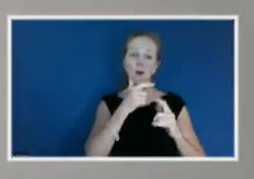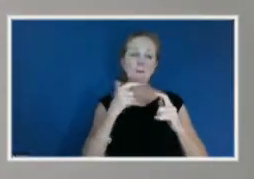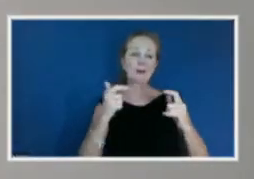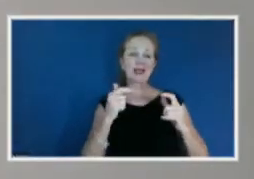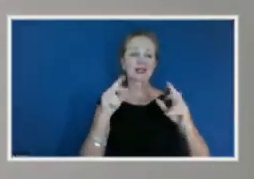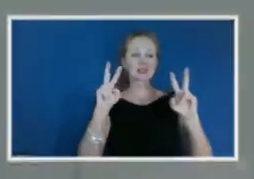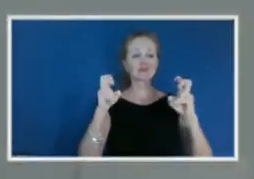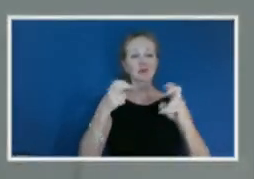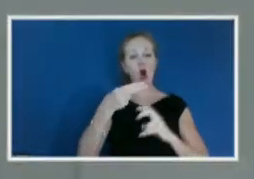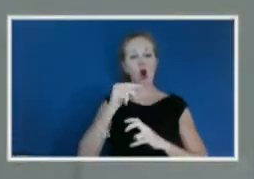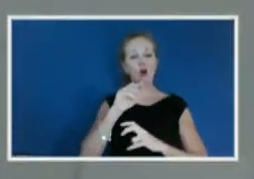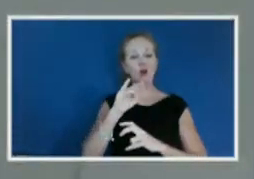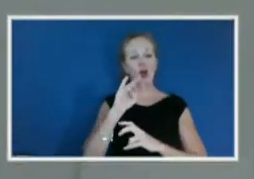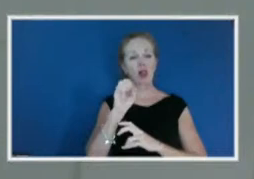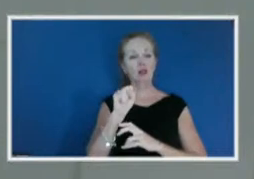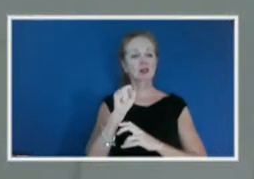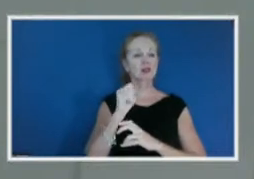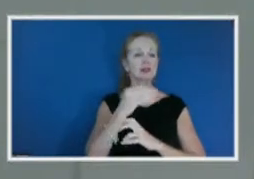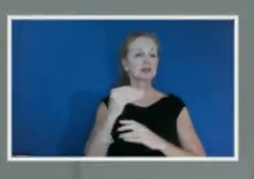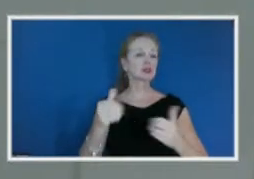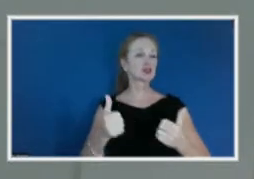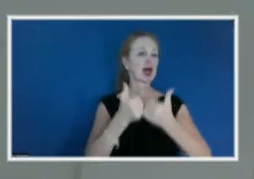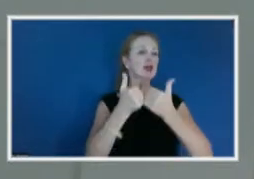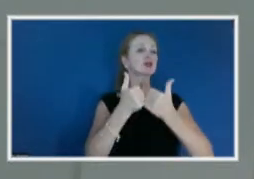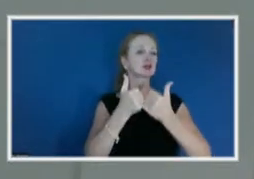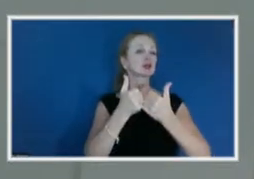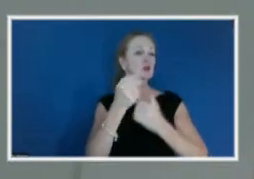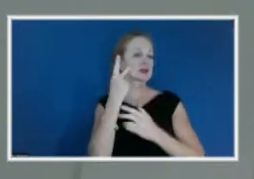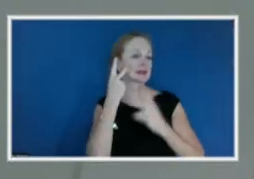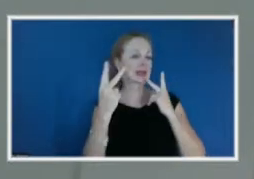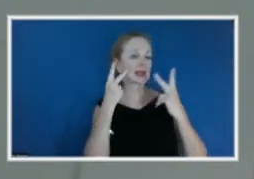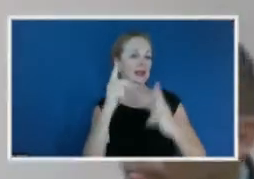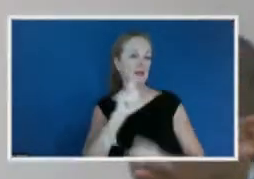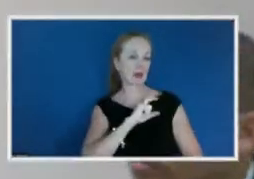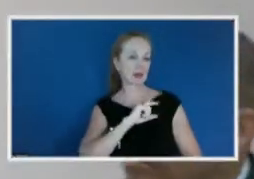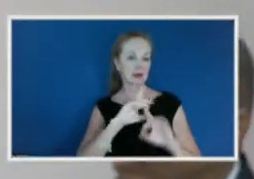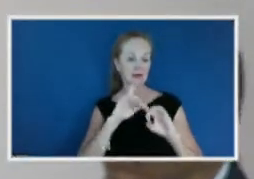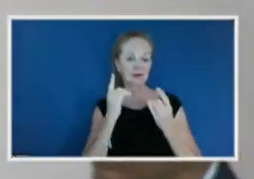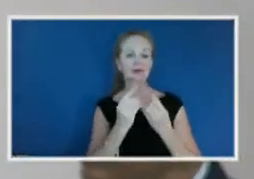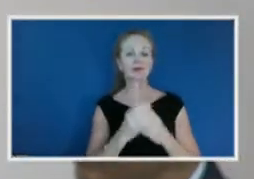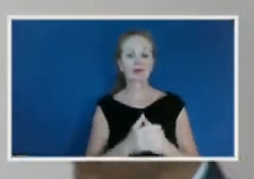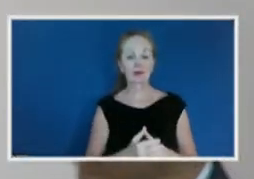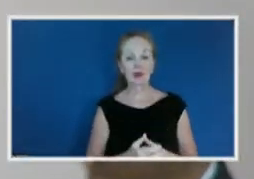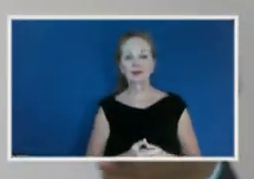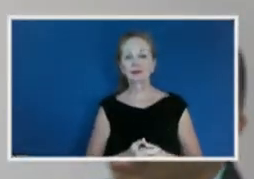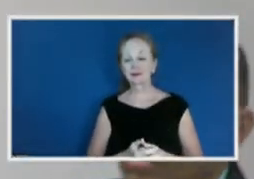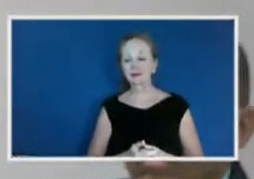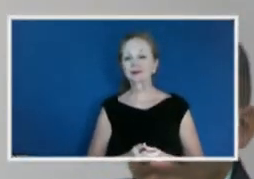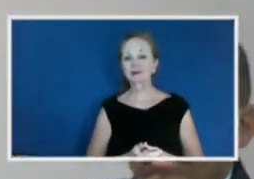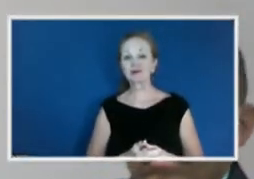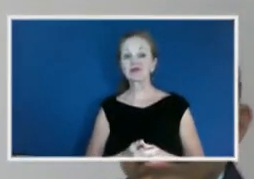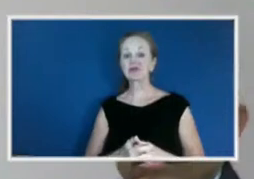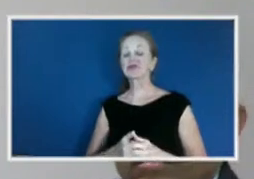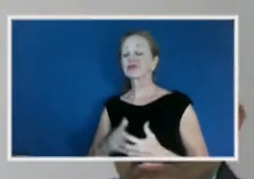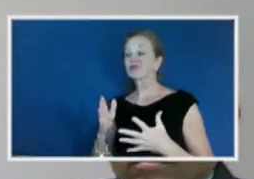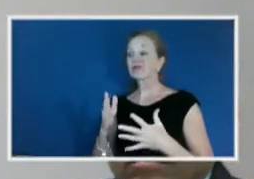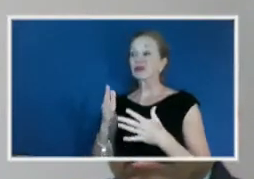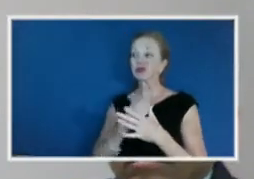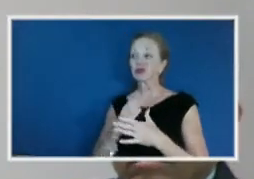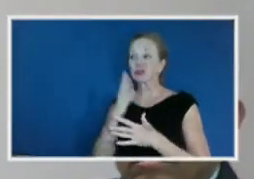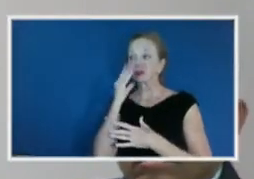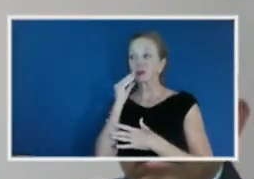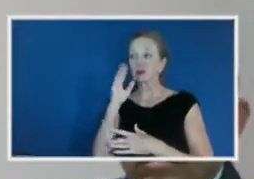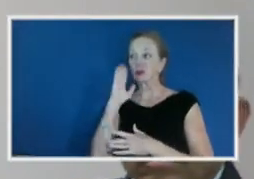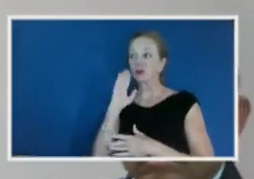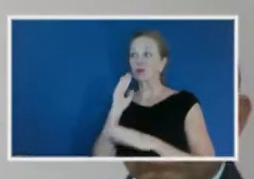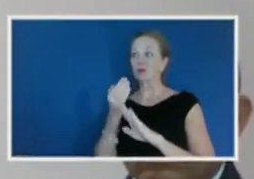the police department. I think the chief captured it pretty well. I would share, based on my previous experience before joining